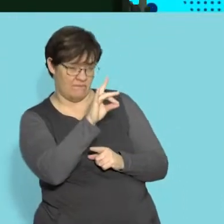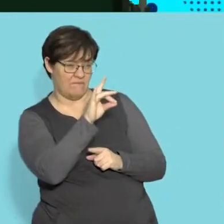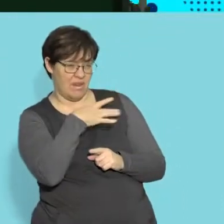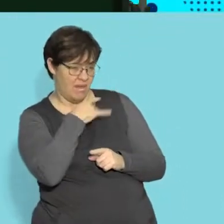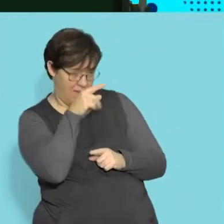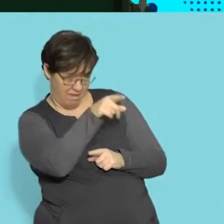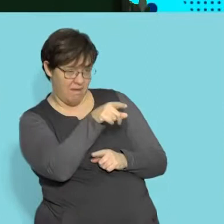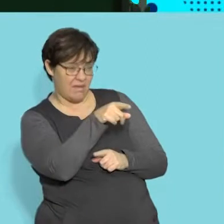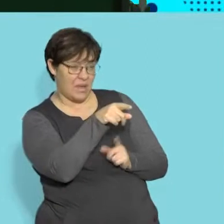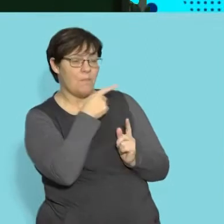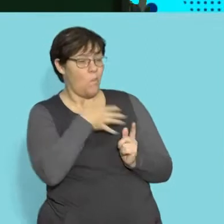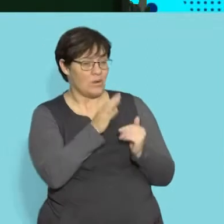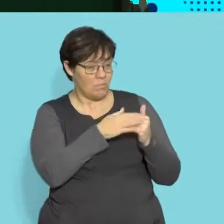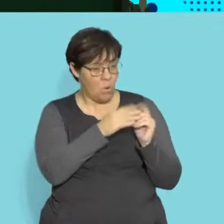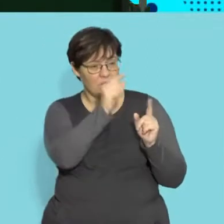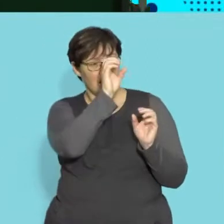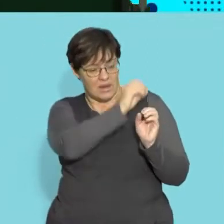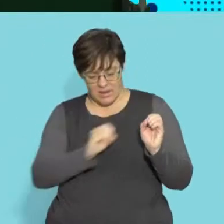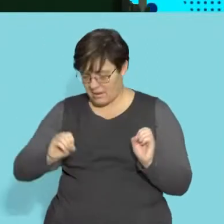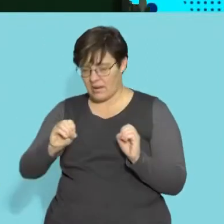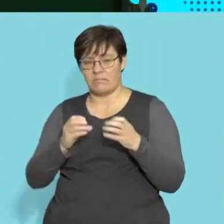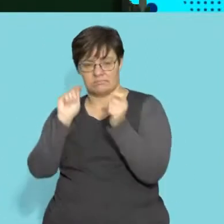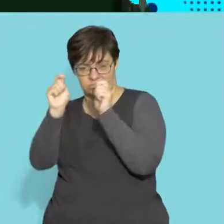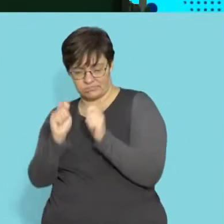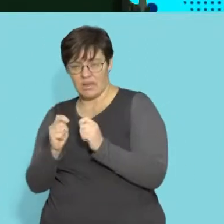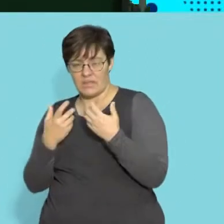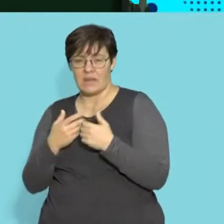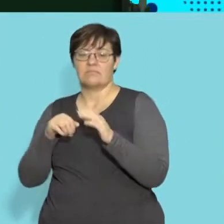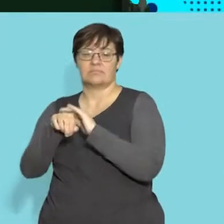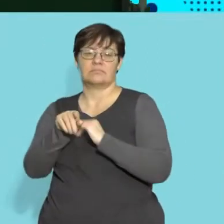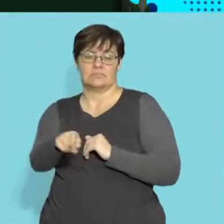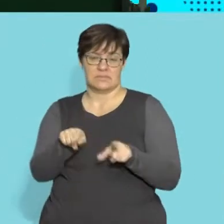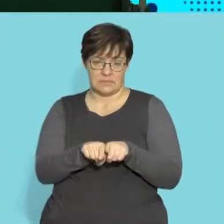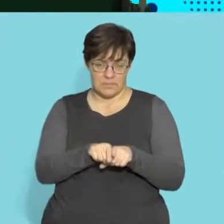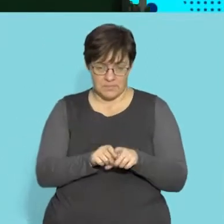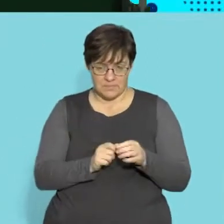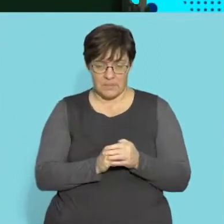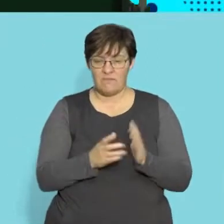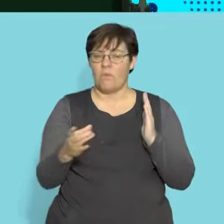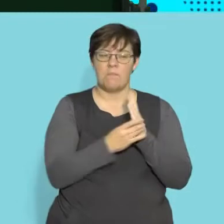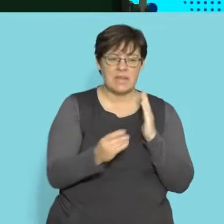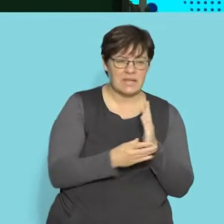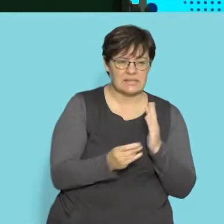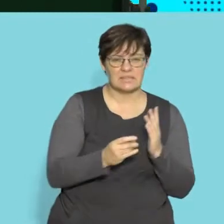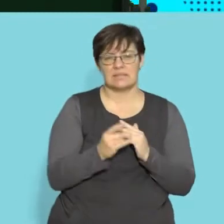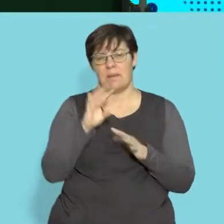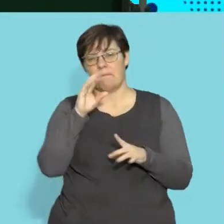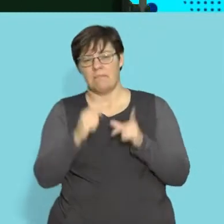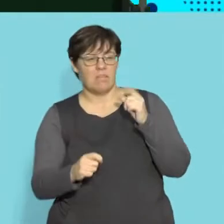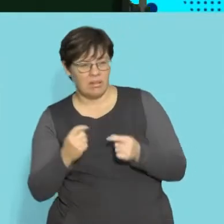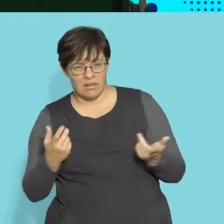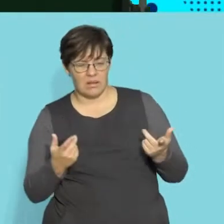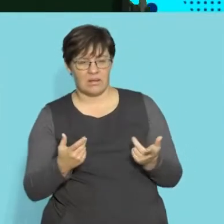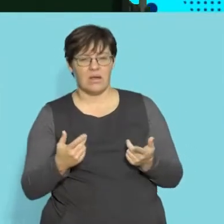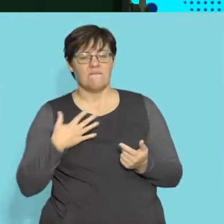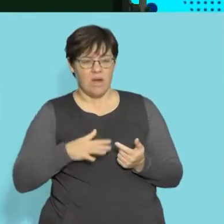sheep, or especially in the breeding of cows and bulls that have the desired characteristics of meat and milk production,